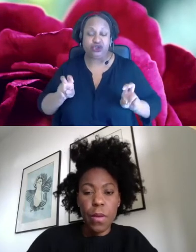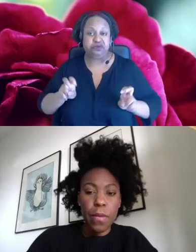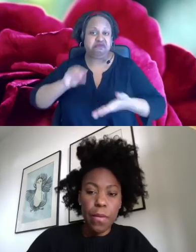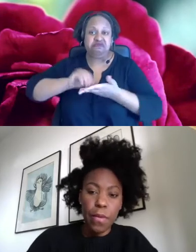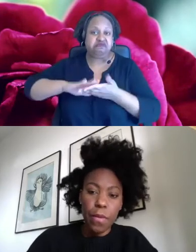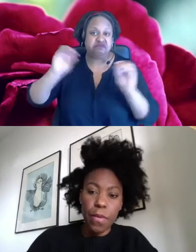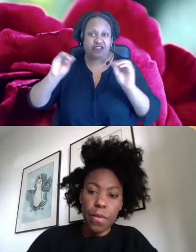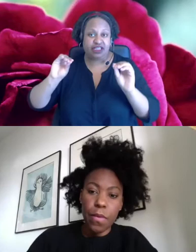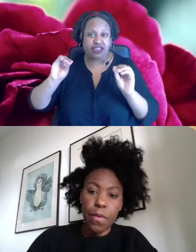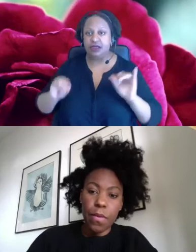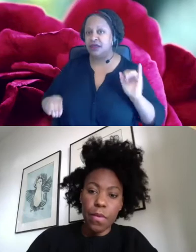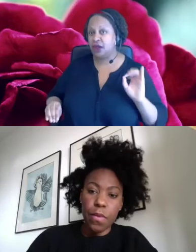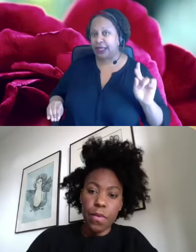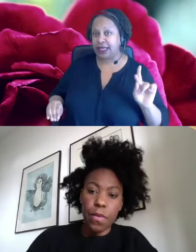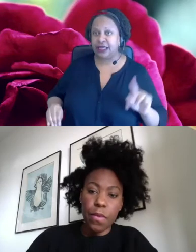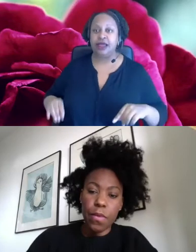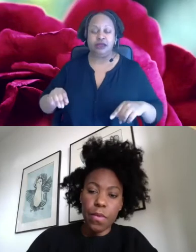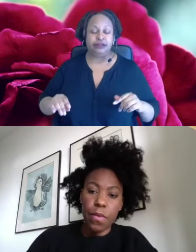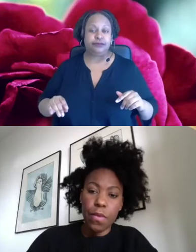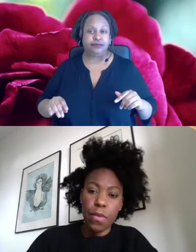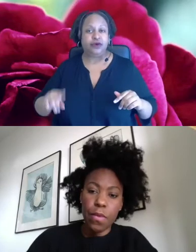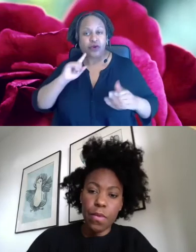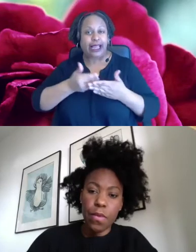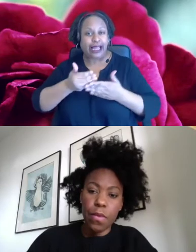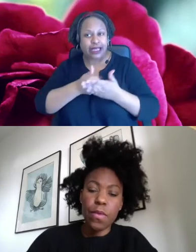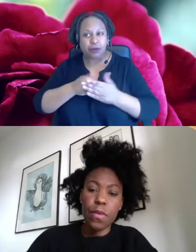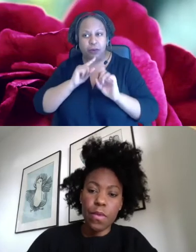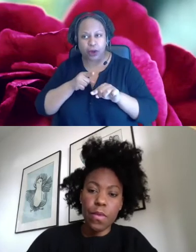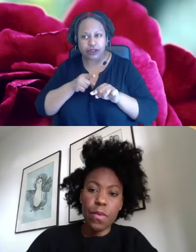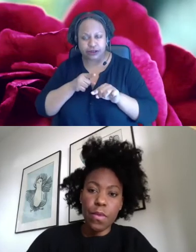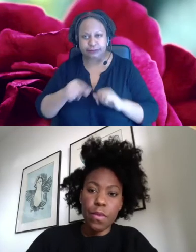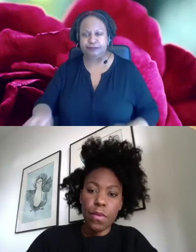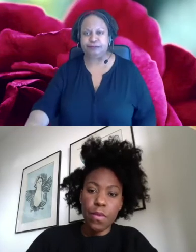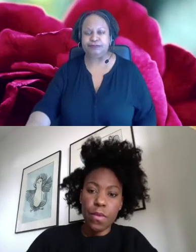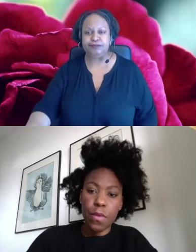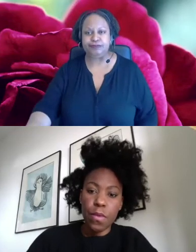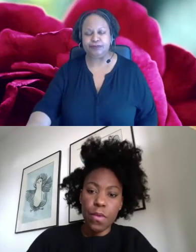Okay. On the income reporting side,